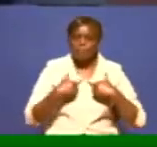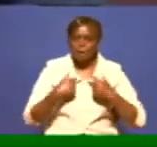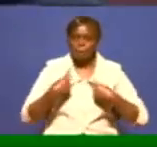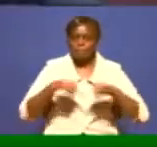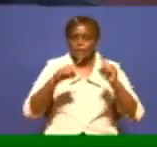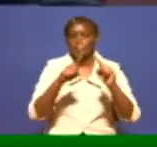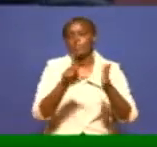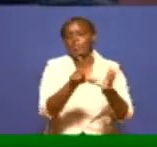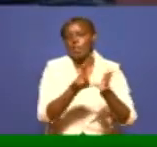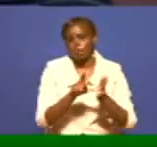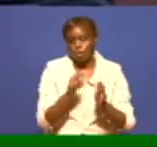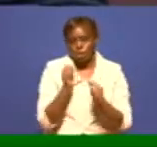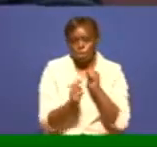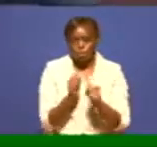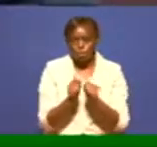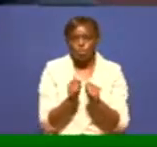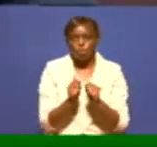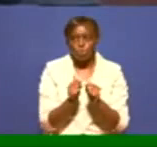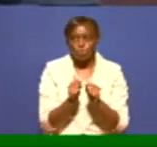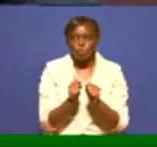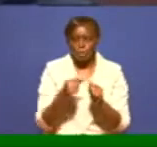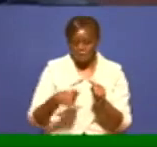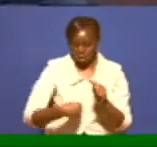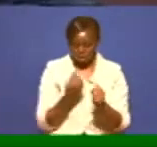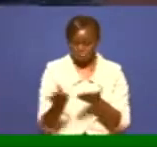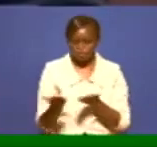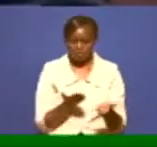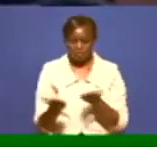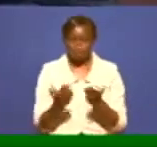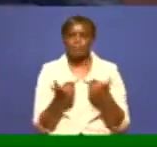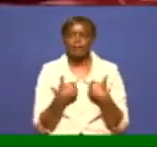loans which to some extent are self-servicing. And